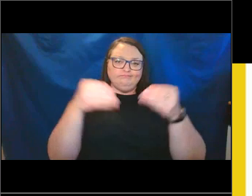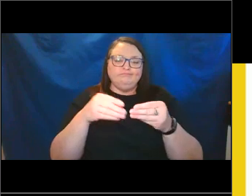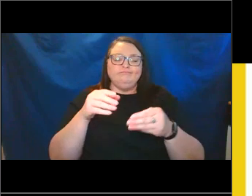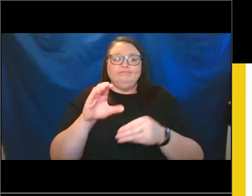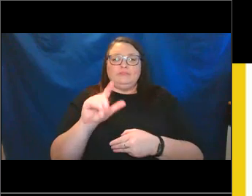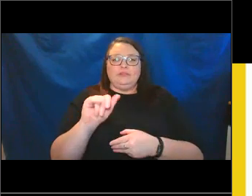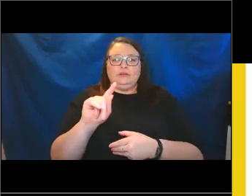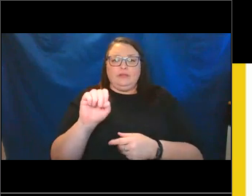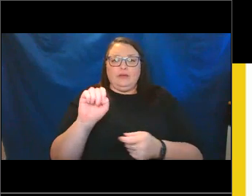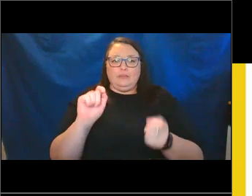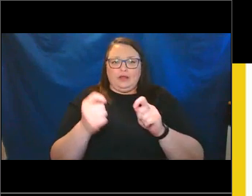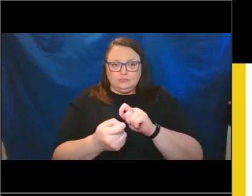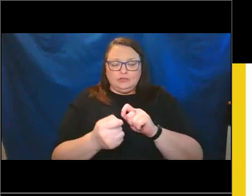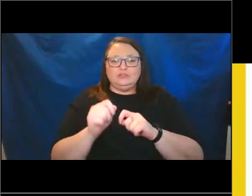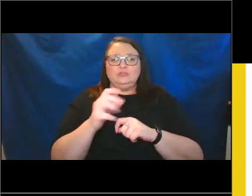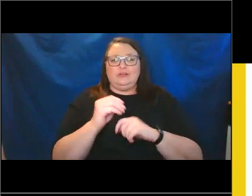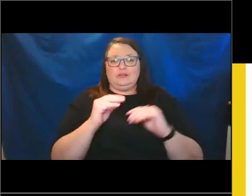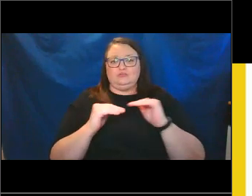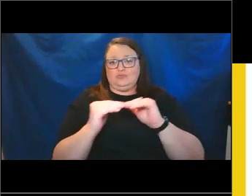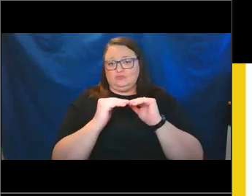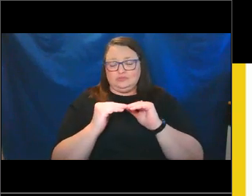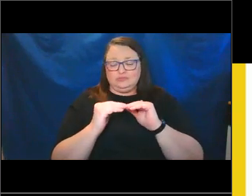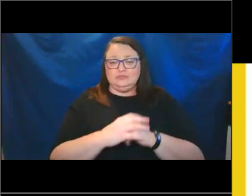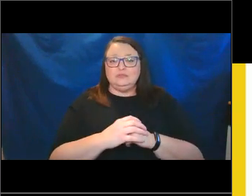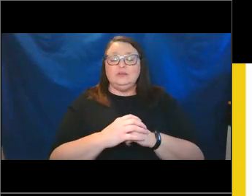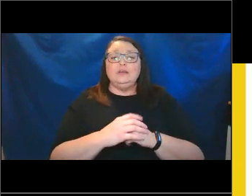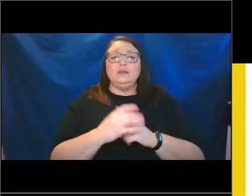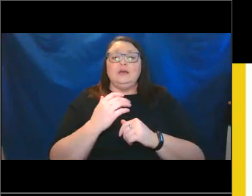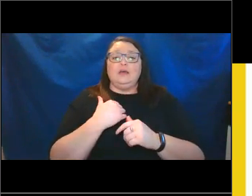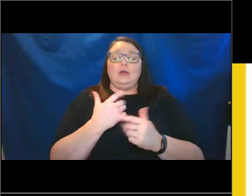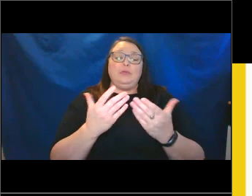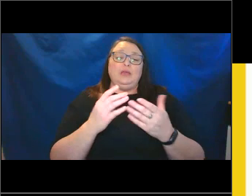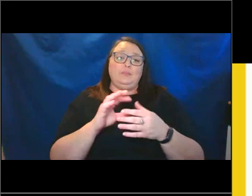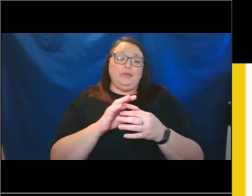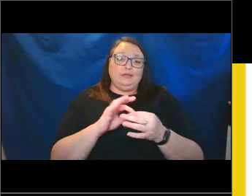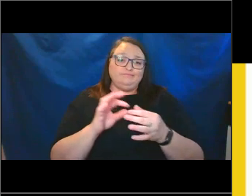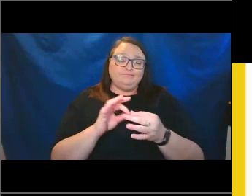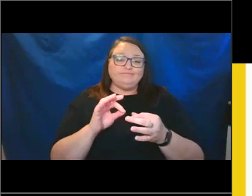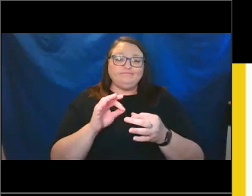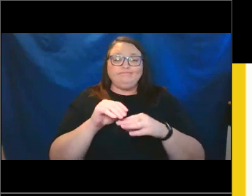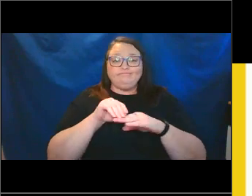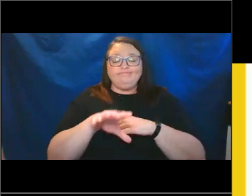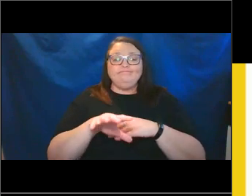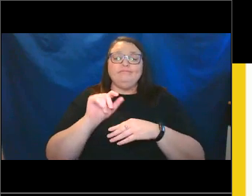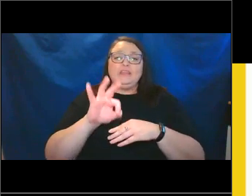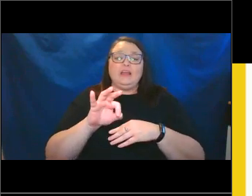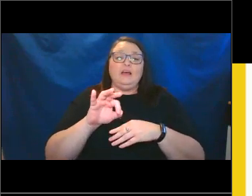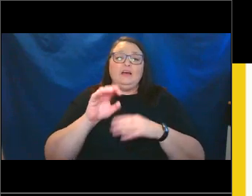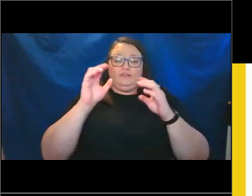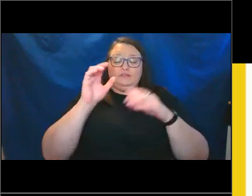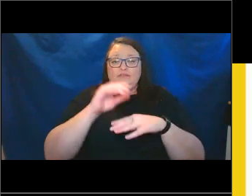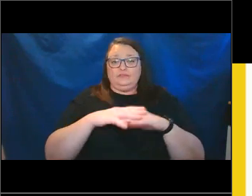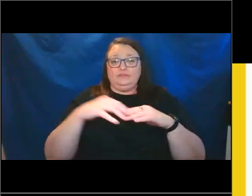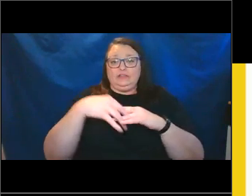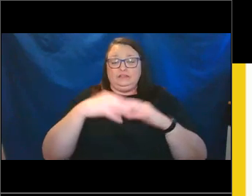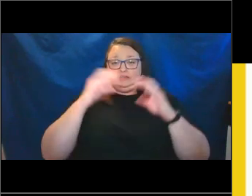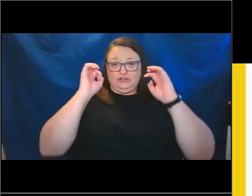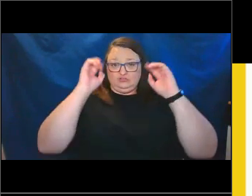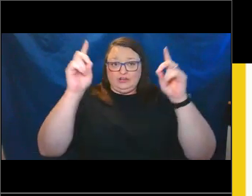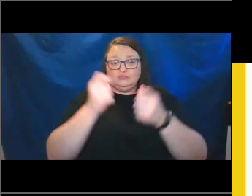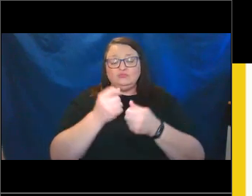justice. Tribal students, Maya spoke to the legacy of Indian education that's created a lot of disparities in tribal education.